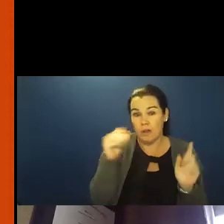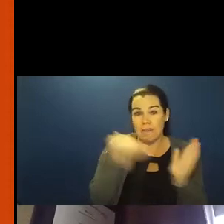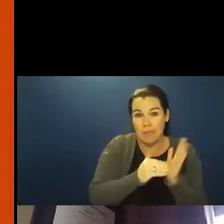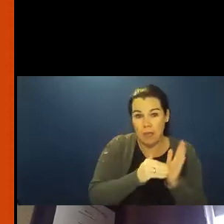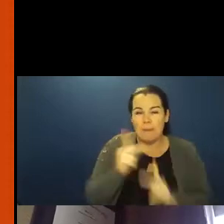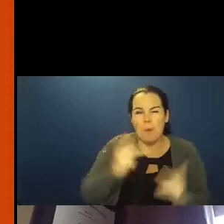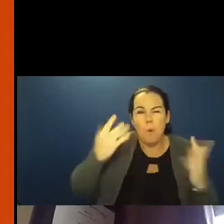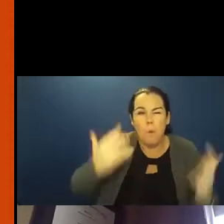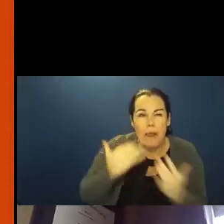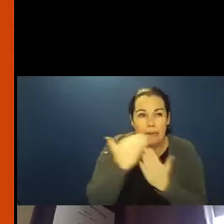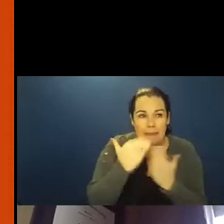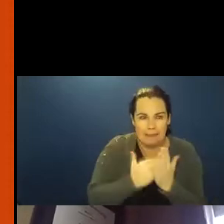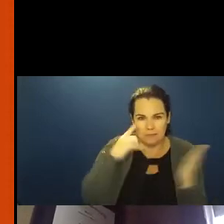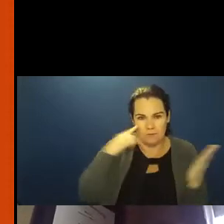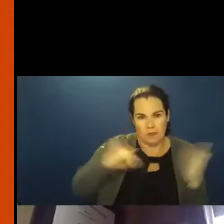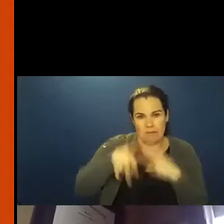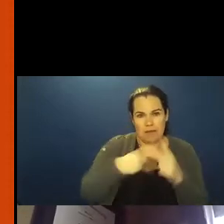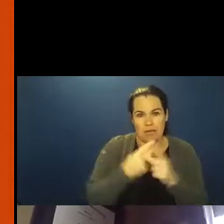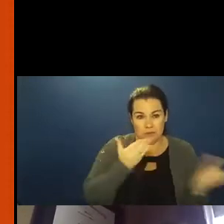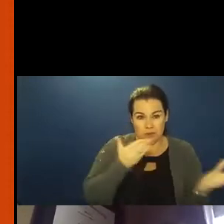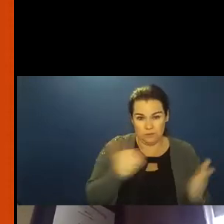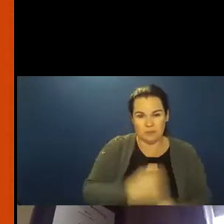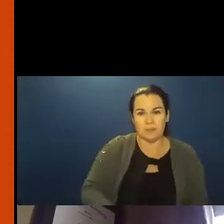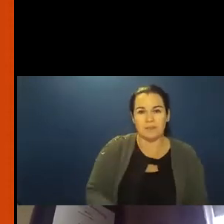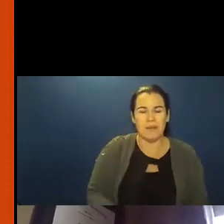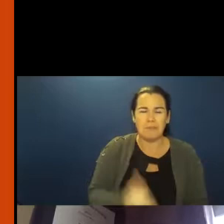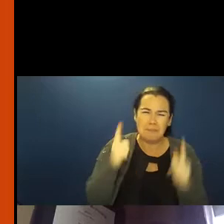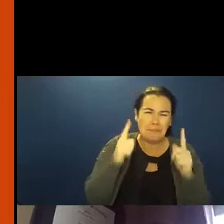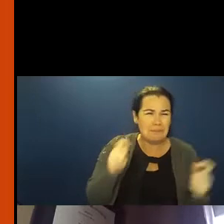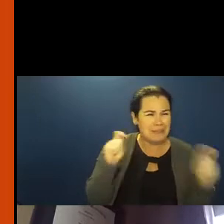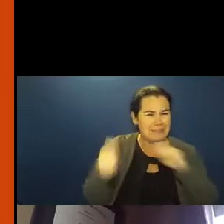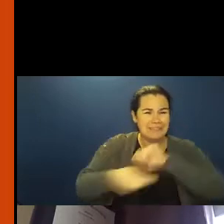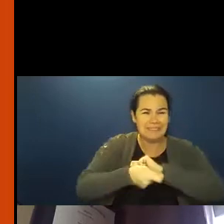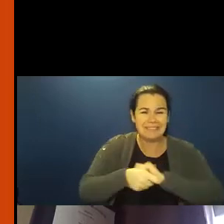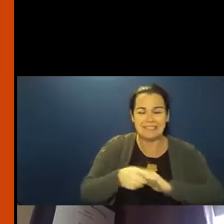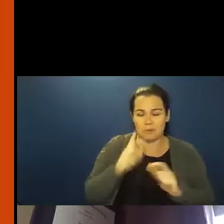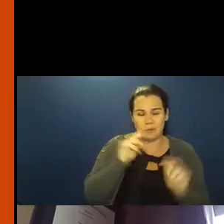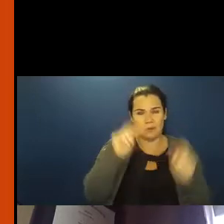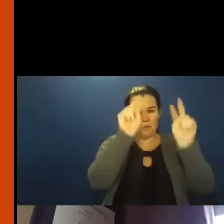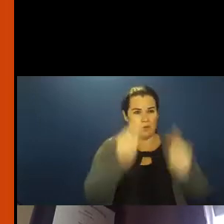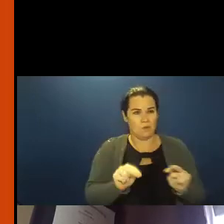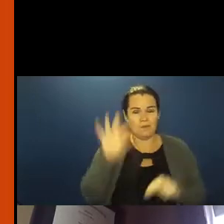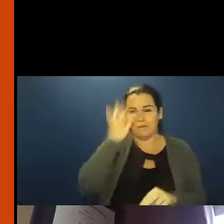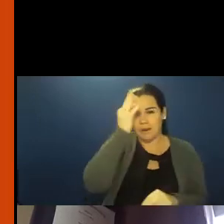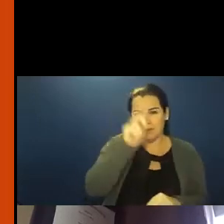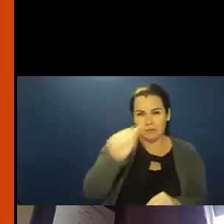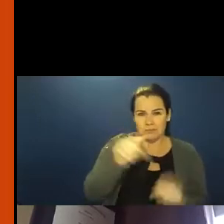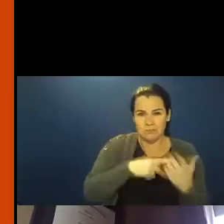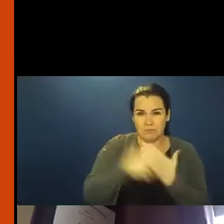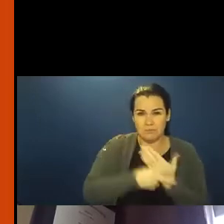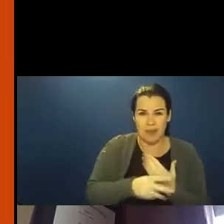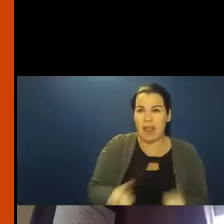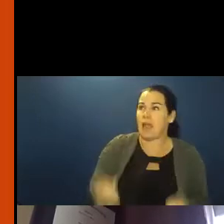on waiting lists for these services. And there's been major changes when you look at the federal disability programs in terms of the number